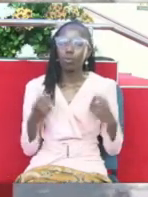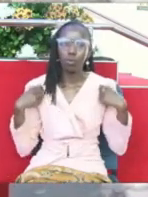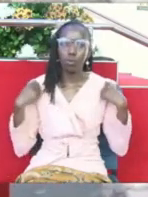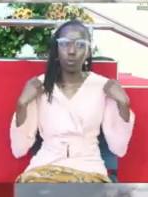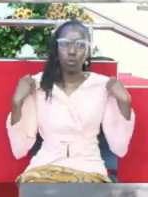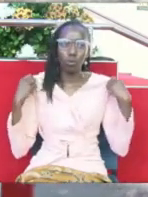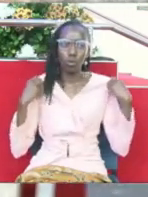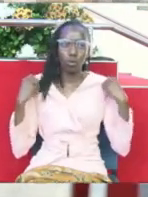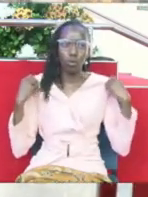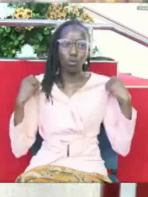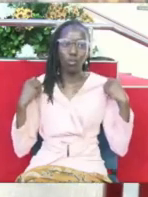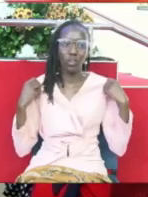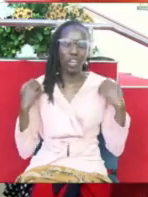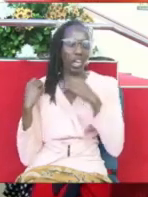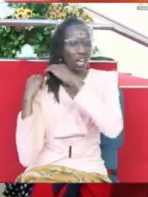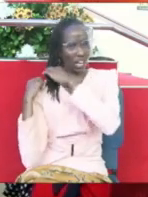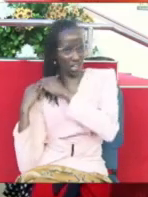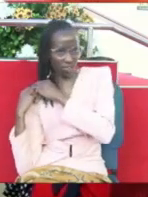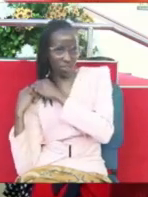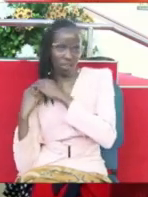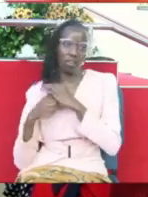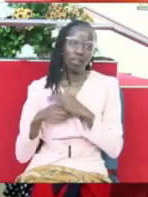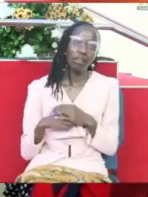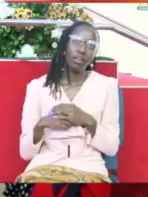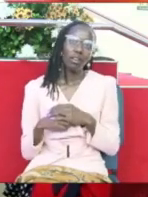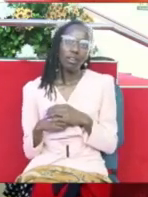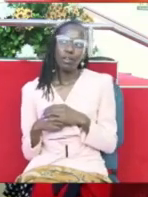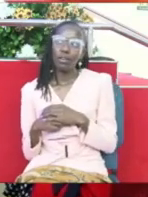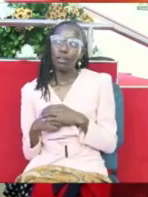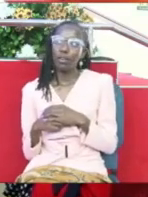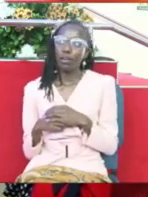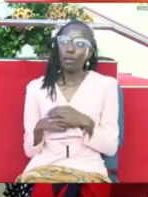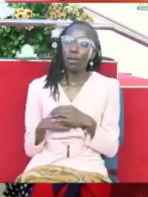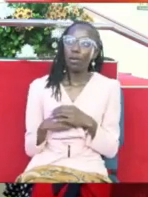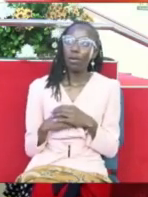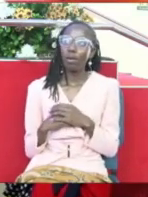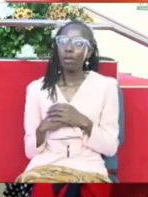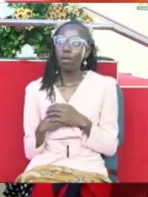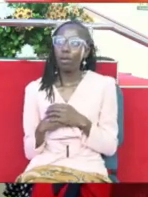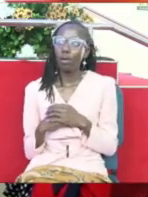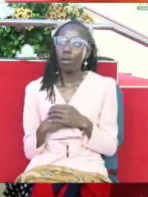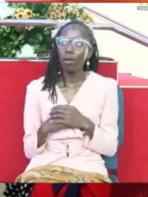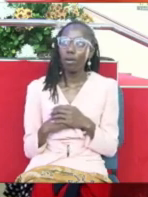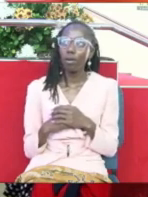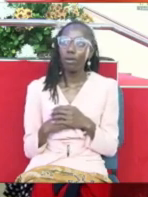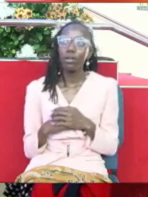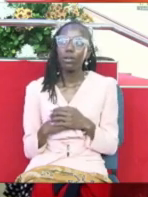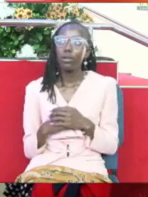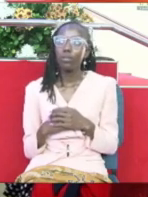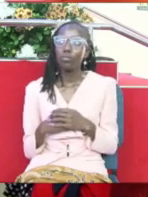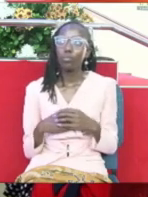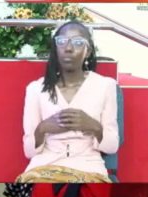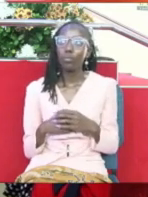cannot miss it. Anaangalia huyu mtu ana mwana mkubwa sana, siwezi nikakosea. And he gets into the place of battle with the backing of the heaven.